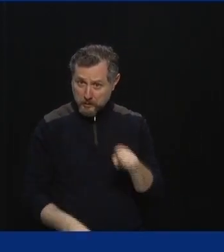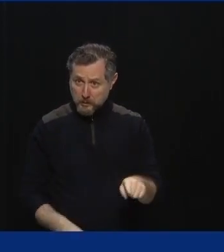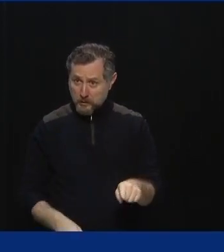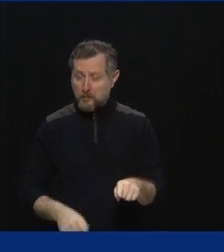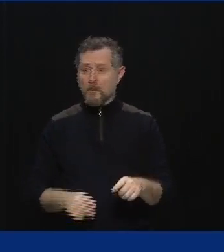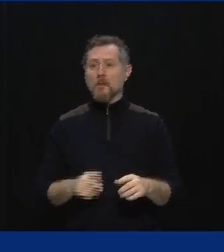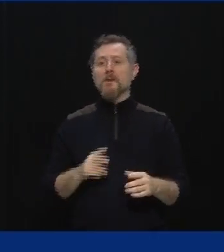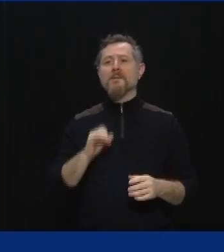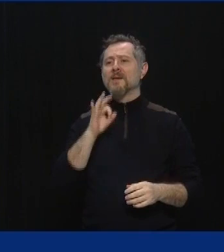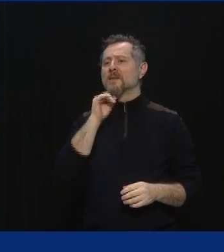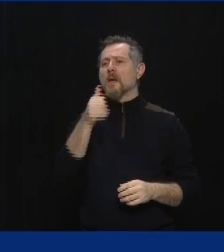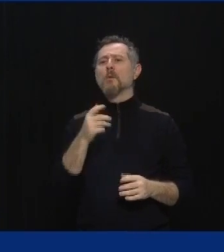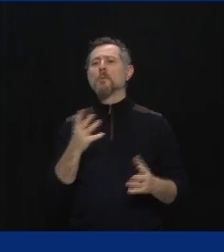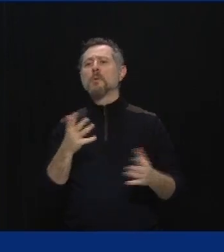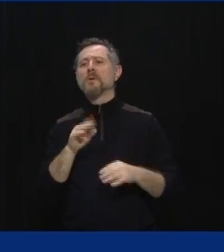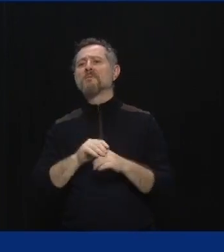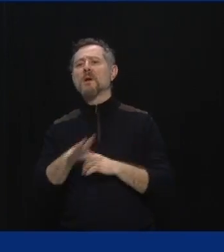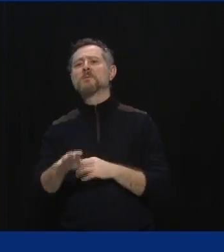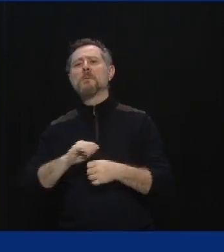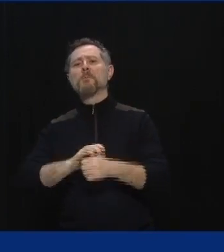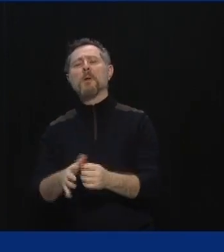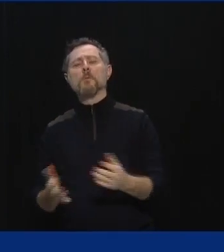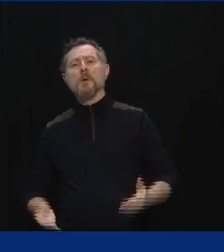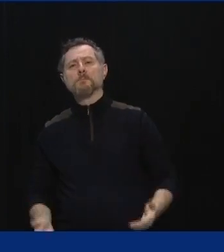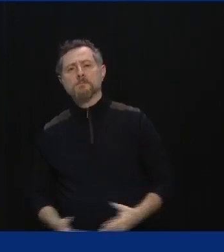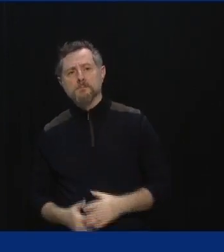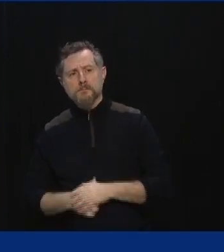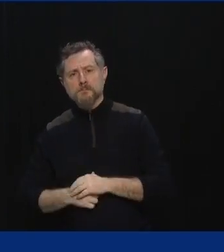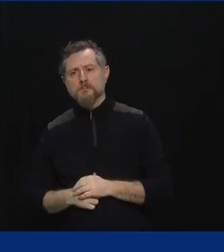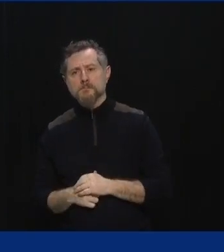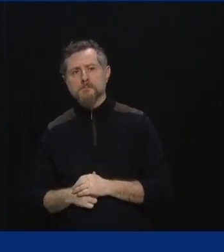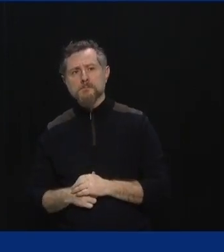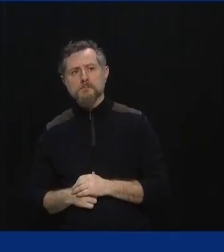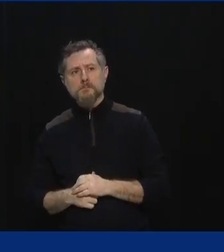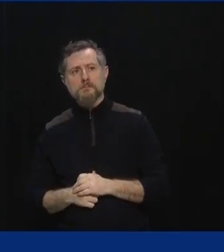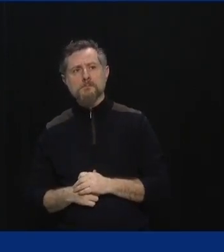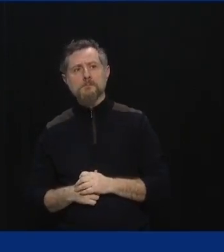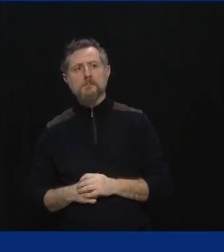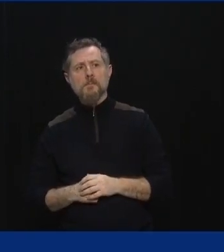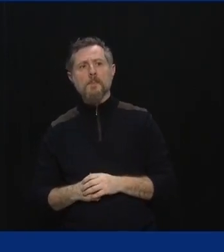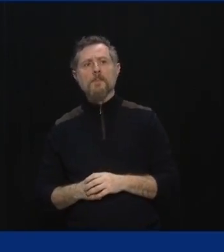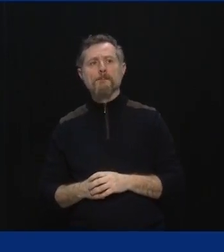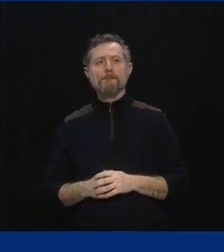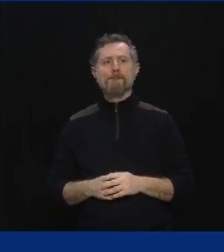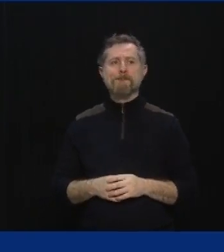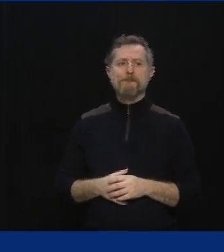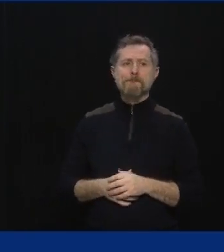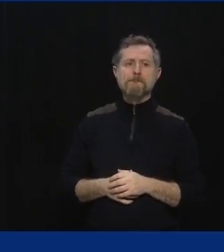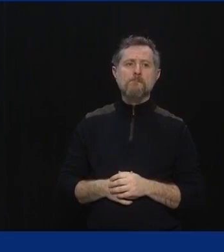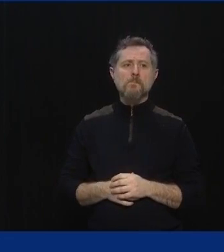you think the pandemic did to the modernization of JFK? Well, in terms of the main